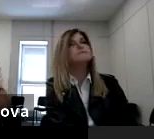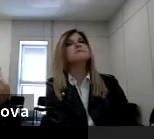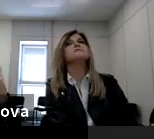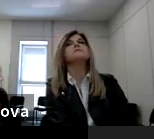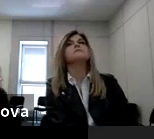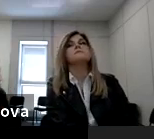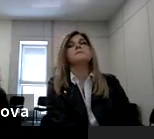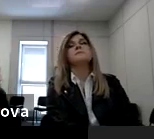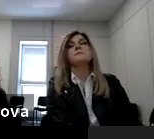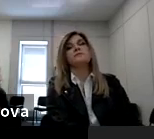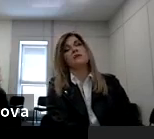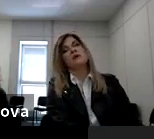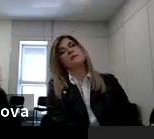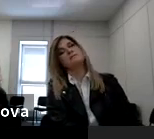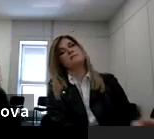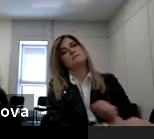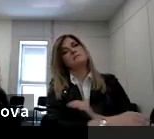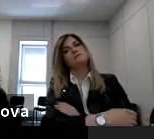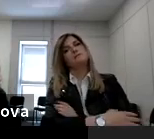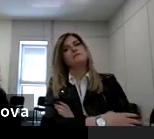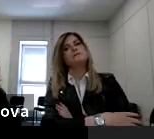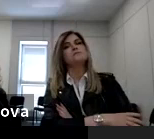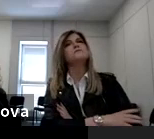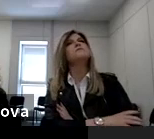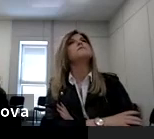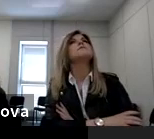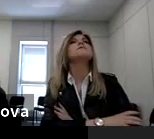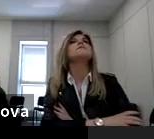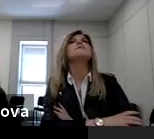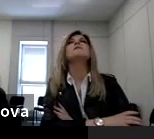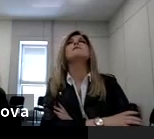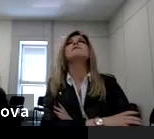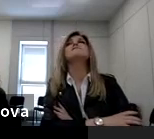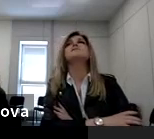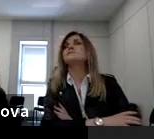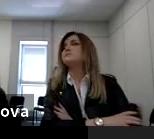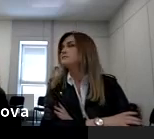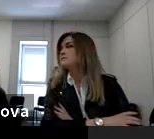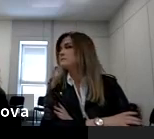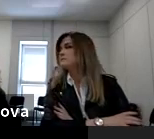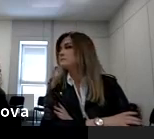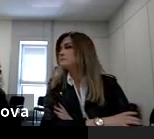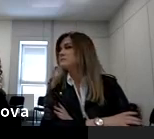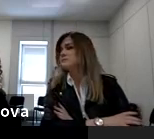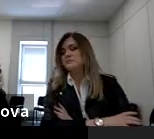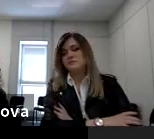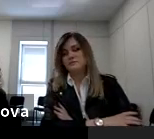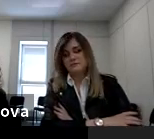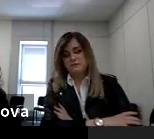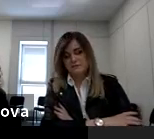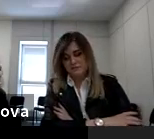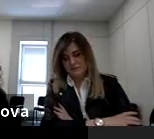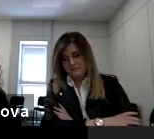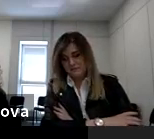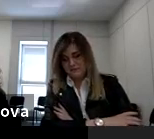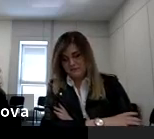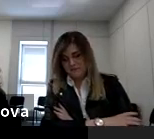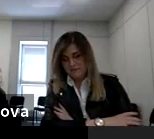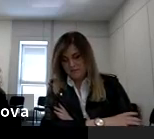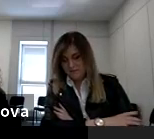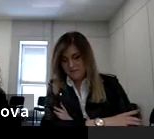is based on your request for lighting, for luminaires. And also it is based on a technical